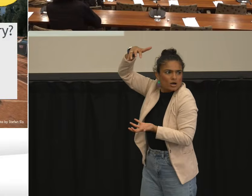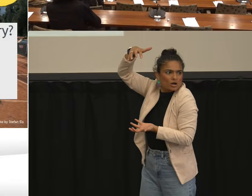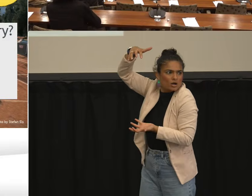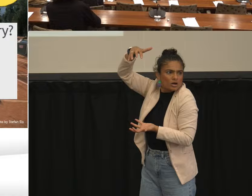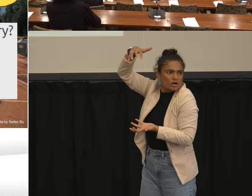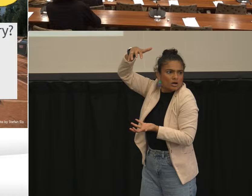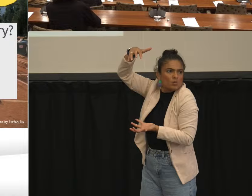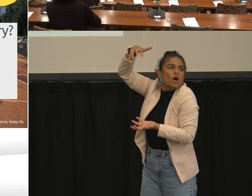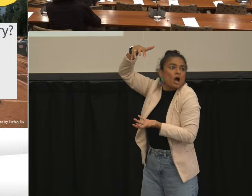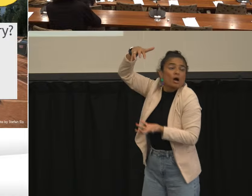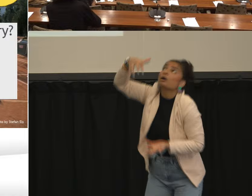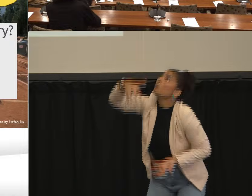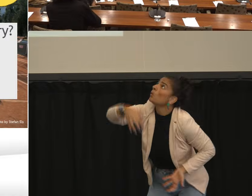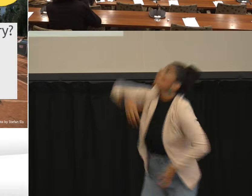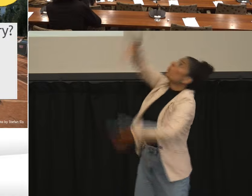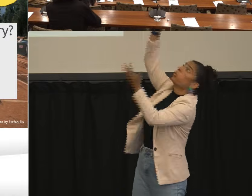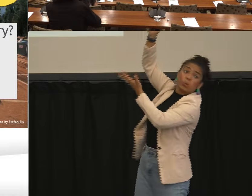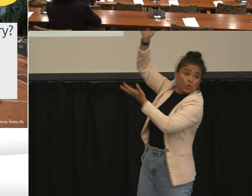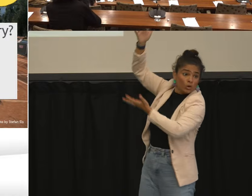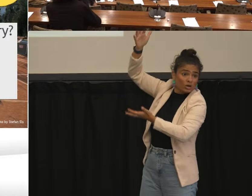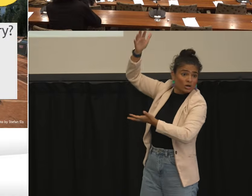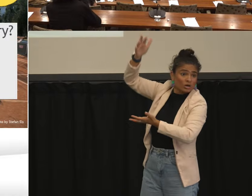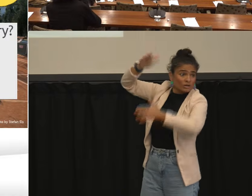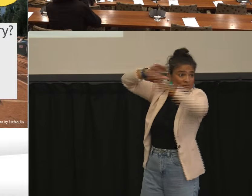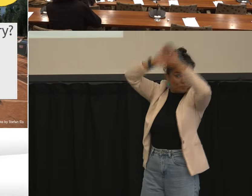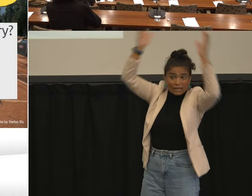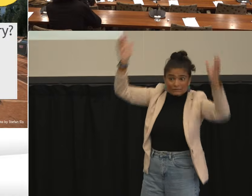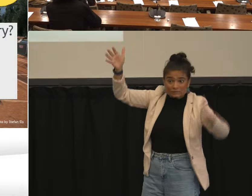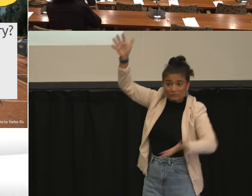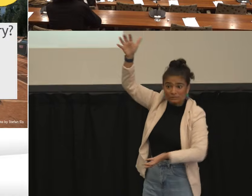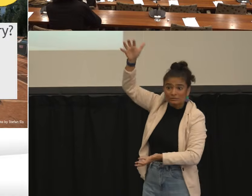Because this cannot be the first one.